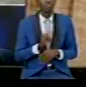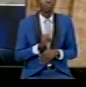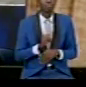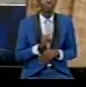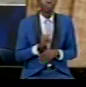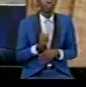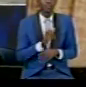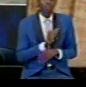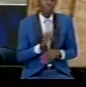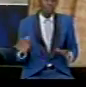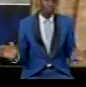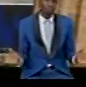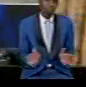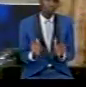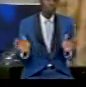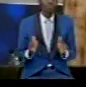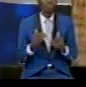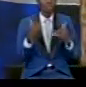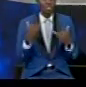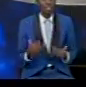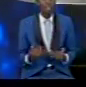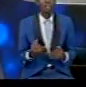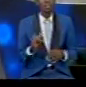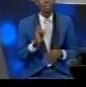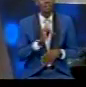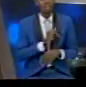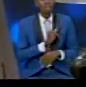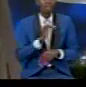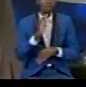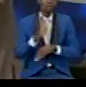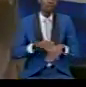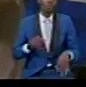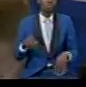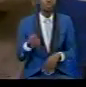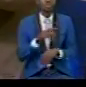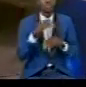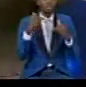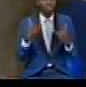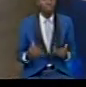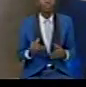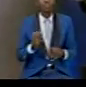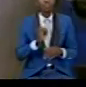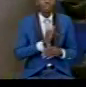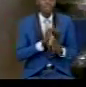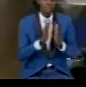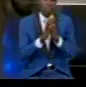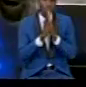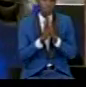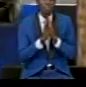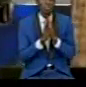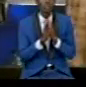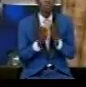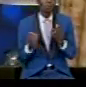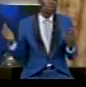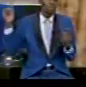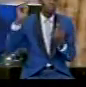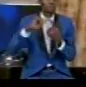I persuade, now I call you, now I pray until